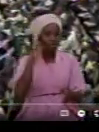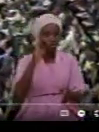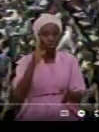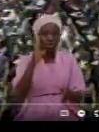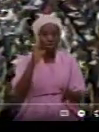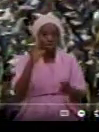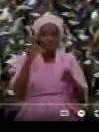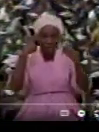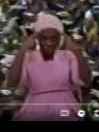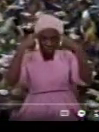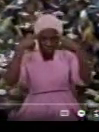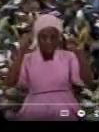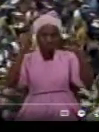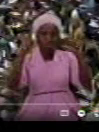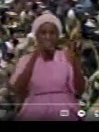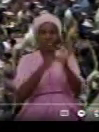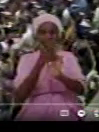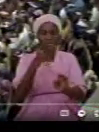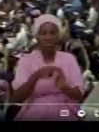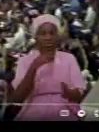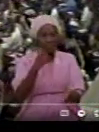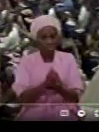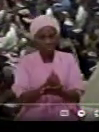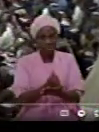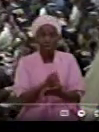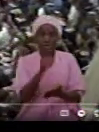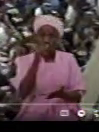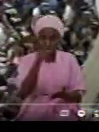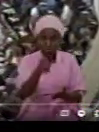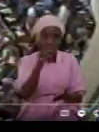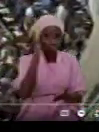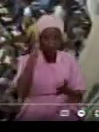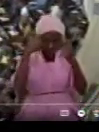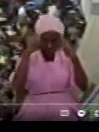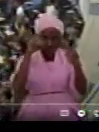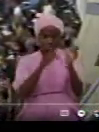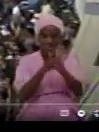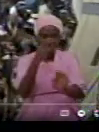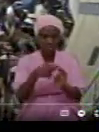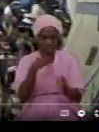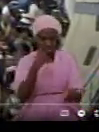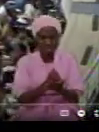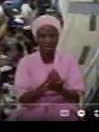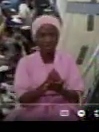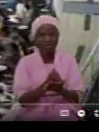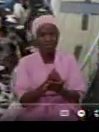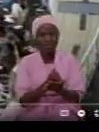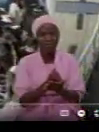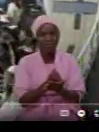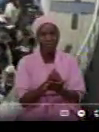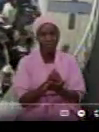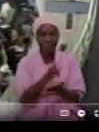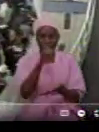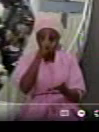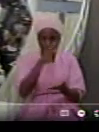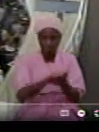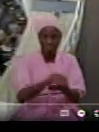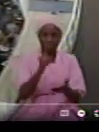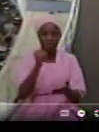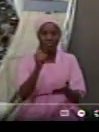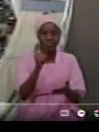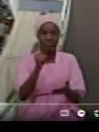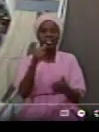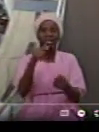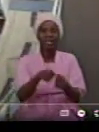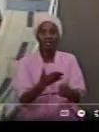Somebody there is going to prosper. Yeah. You will prosper in Jesus' name. Believe,